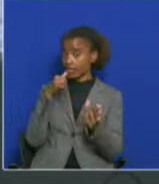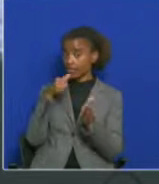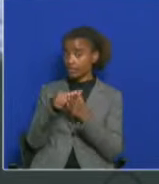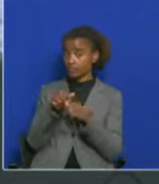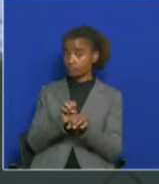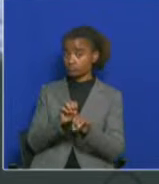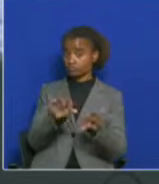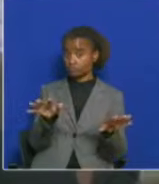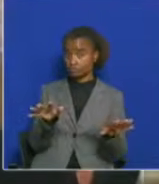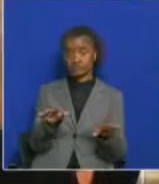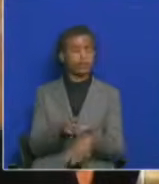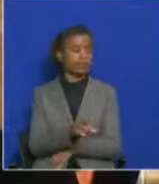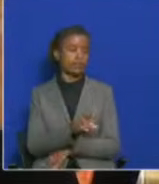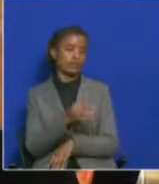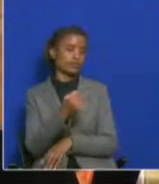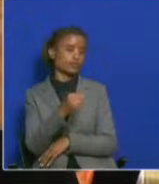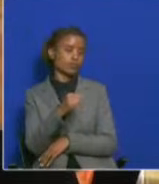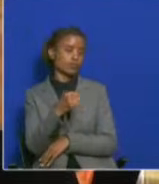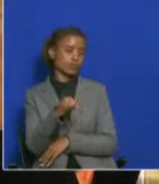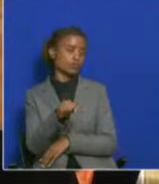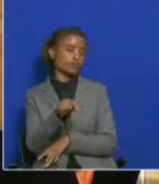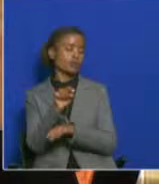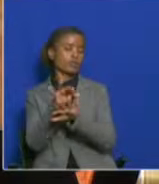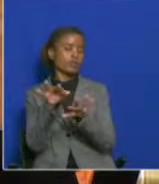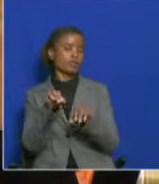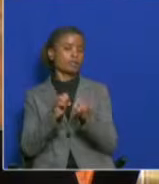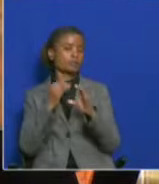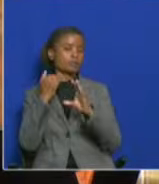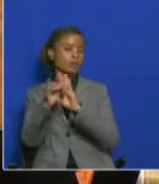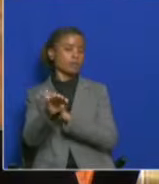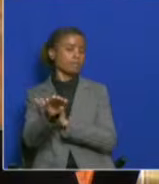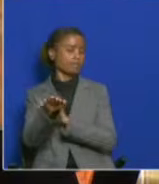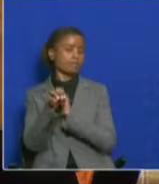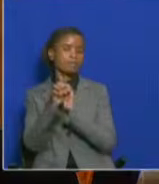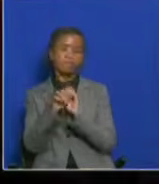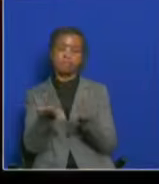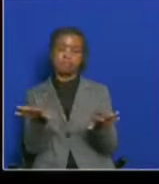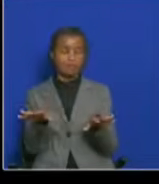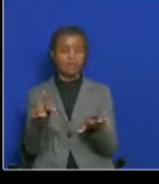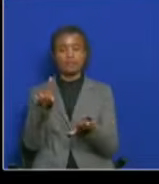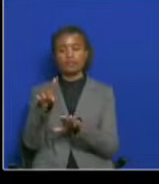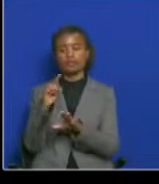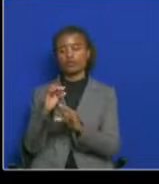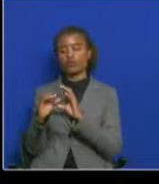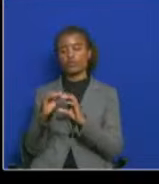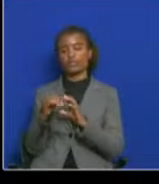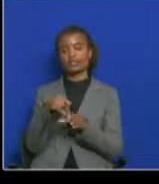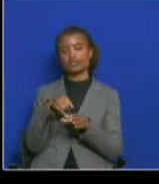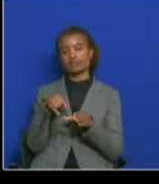not sent to the public, no. It's an internal communication.